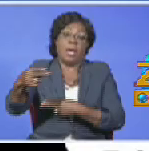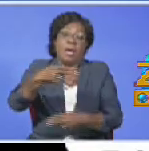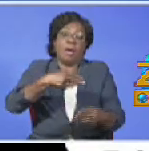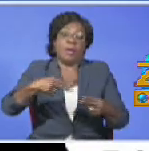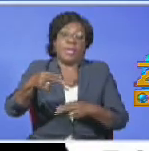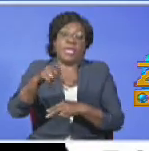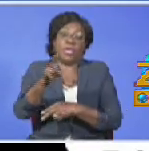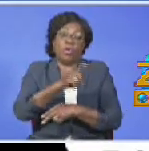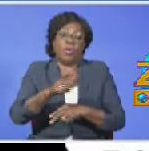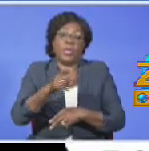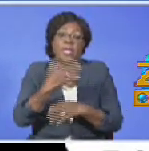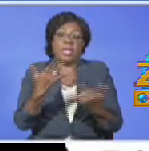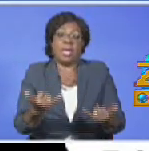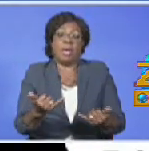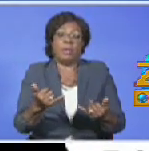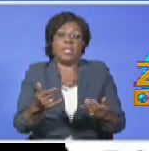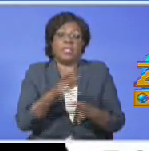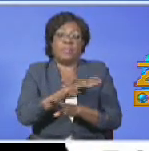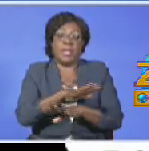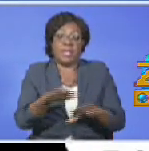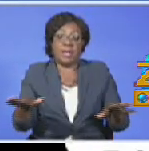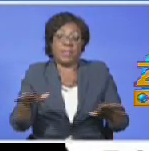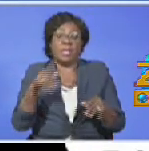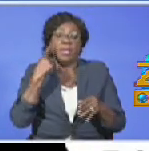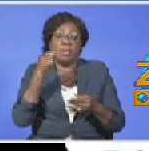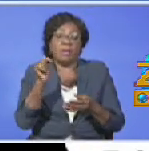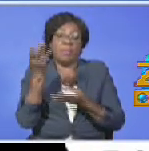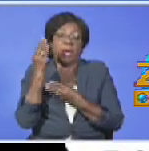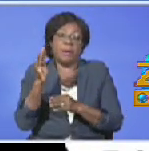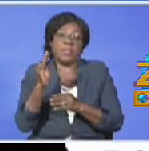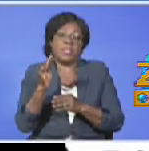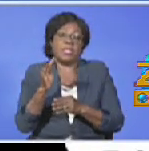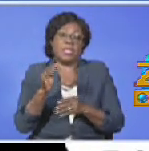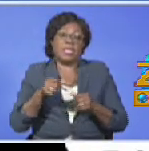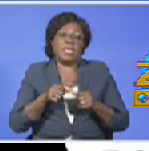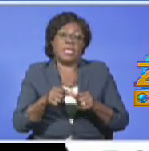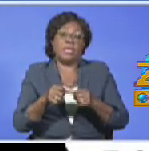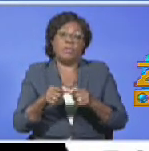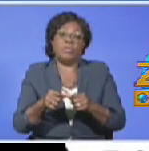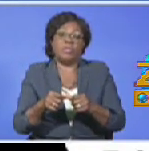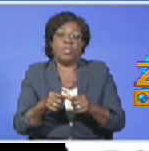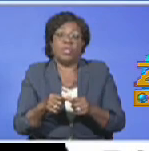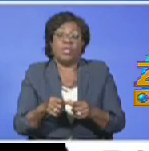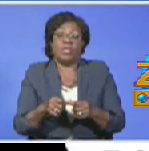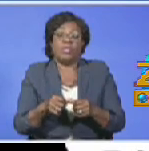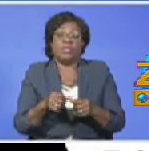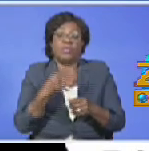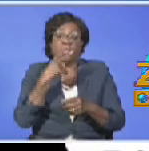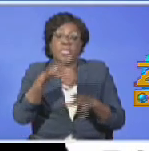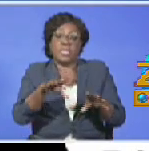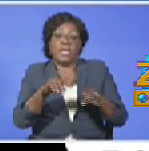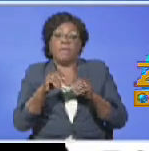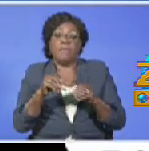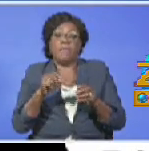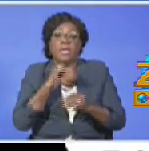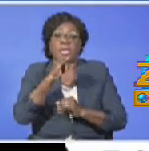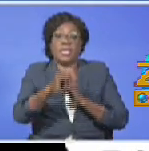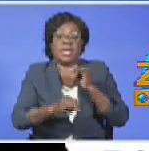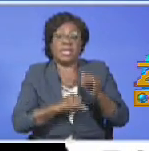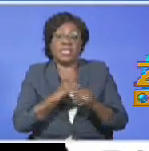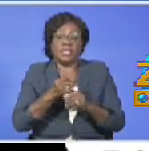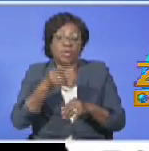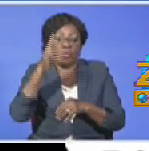this pandemic, the Bahamas continues to receive international recognition for its overarching policy priorities to save